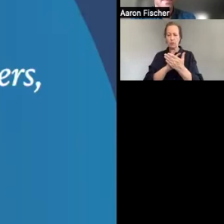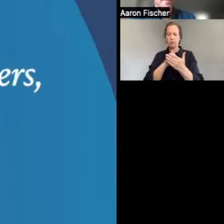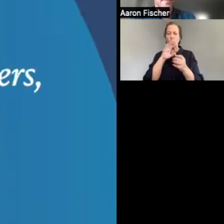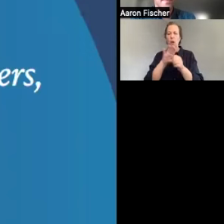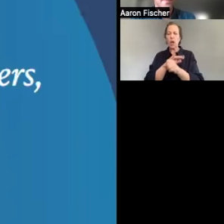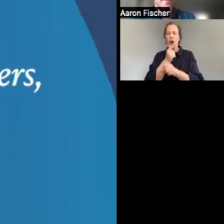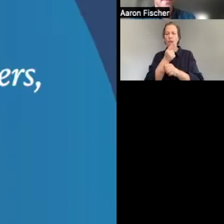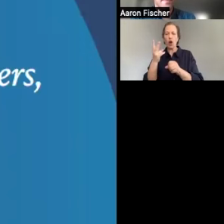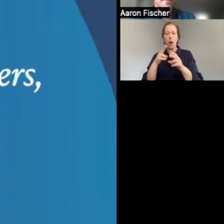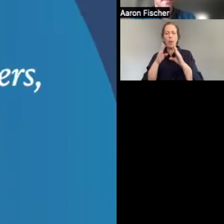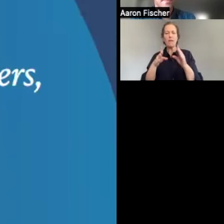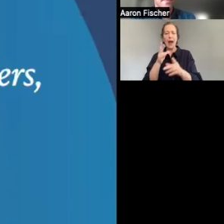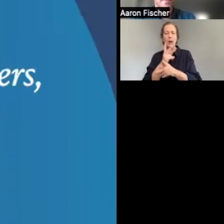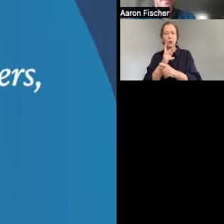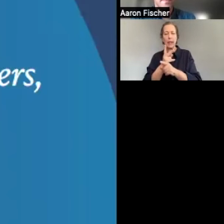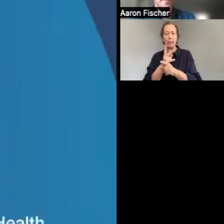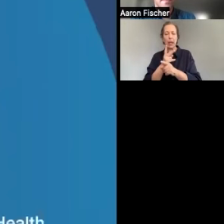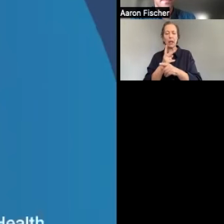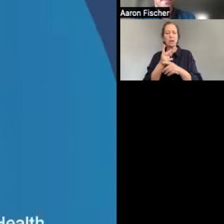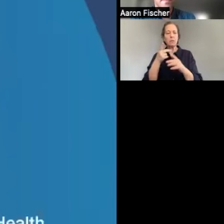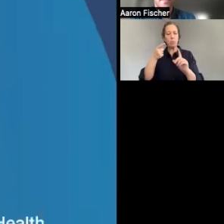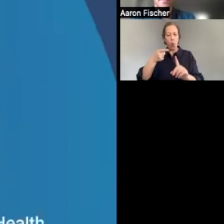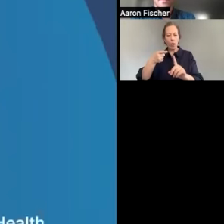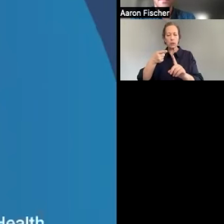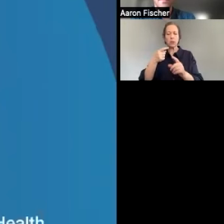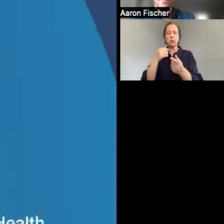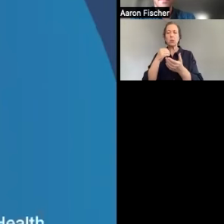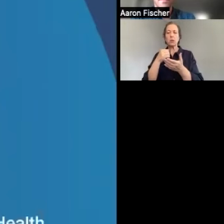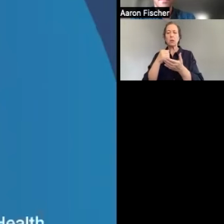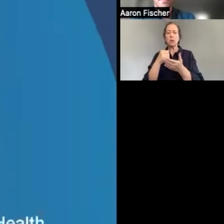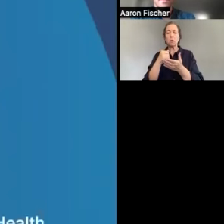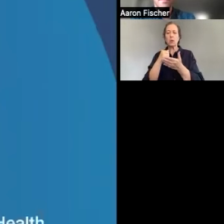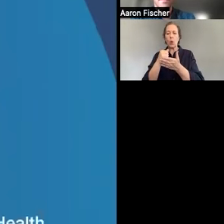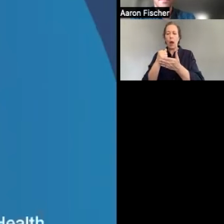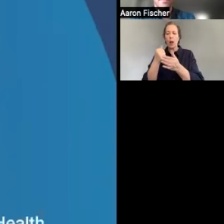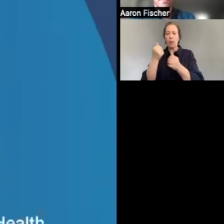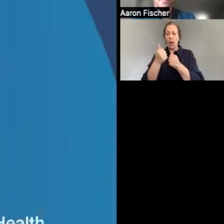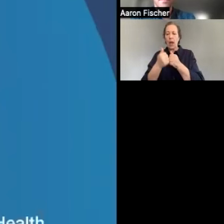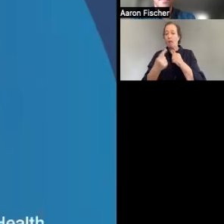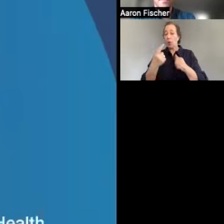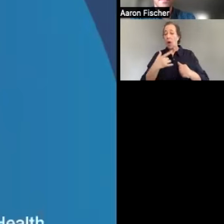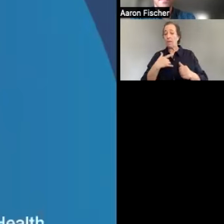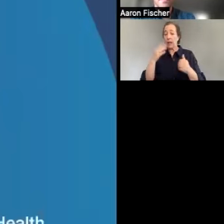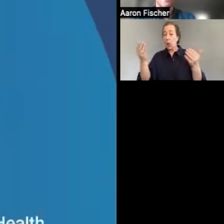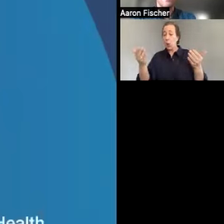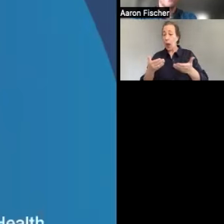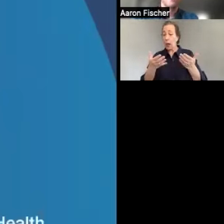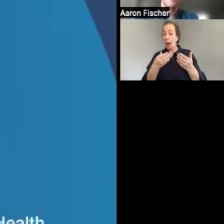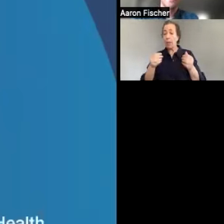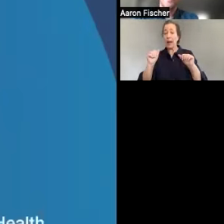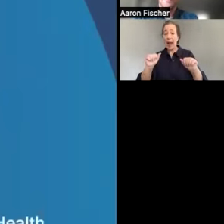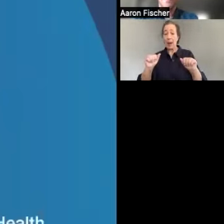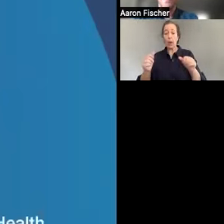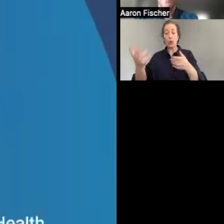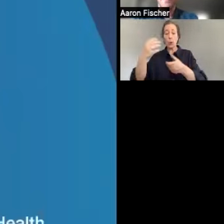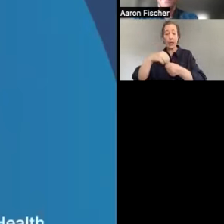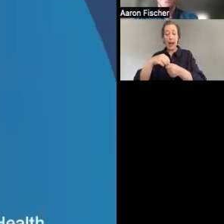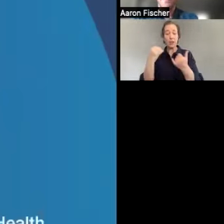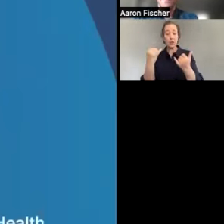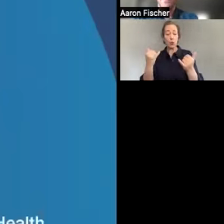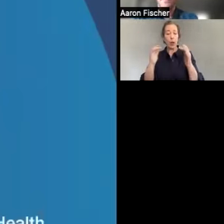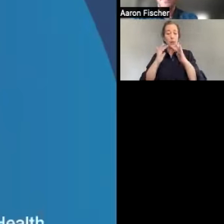couple of housekeeping points to help everyone feel welcome and able to engage in today's